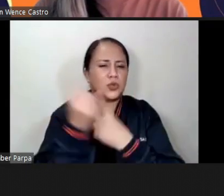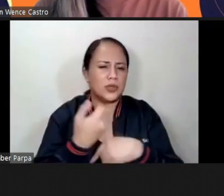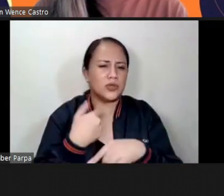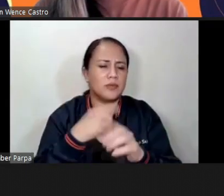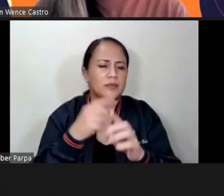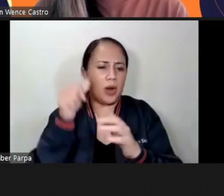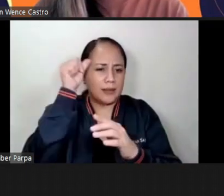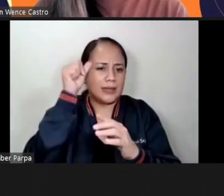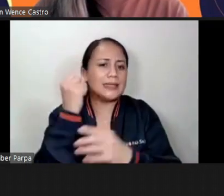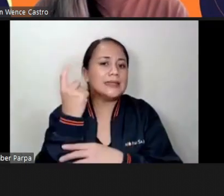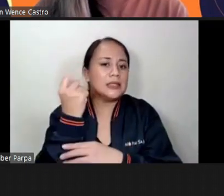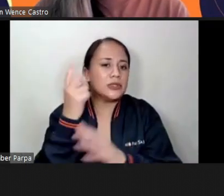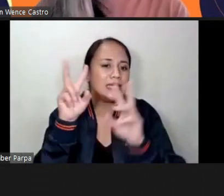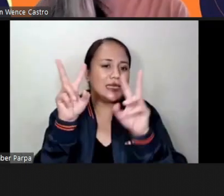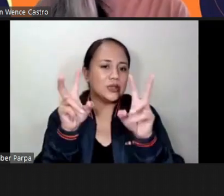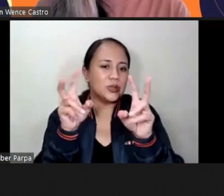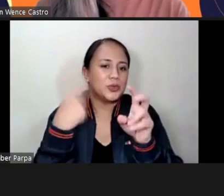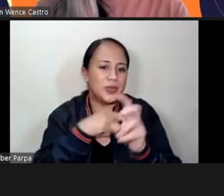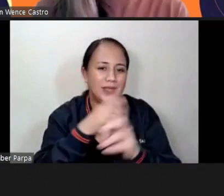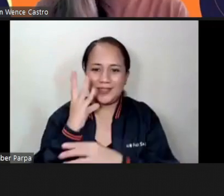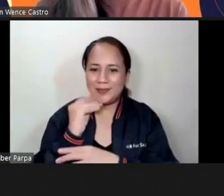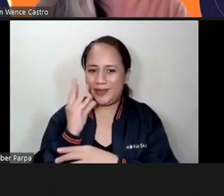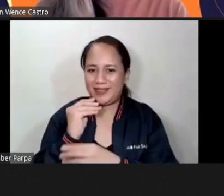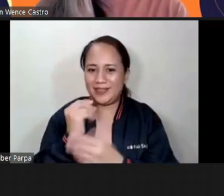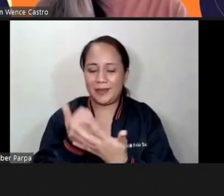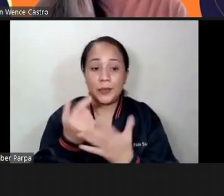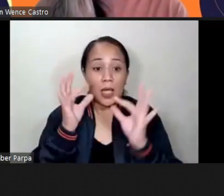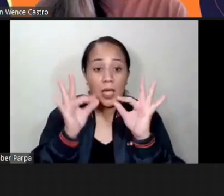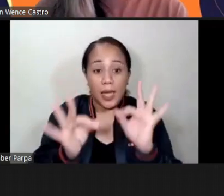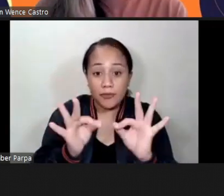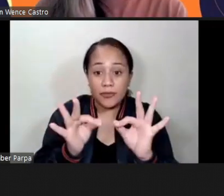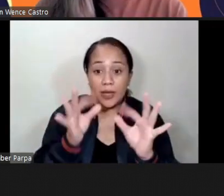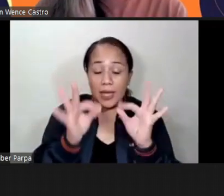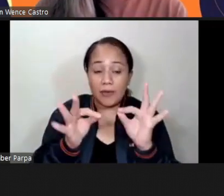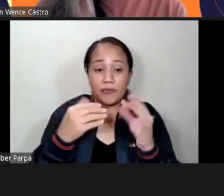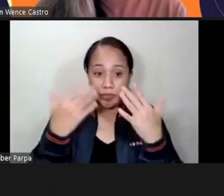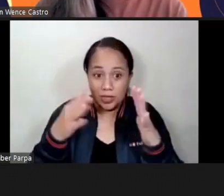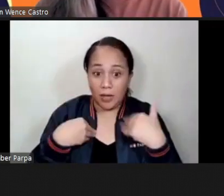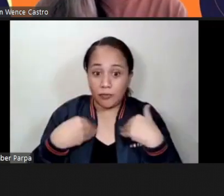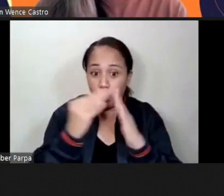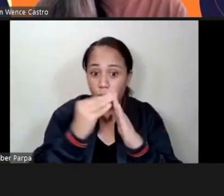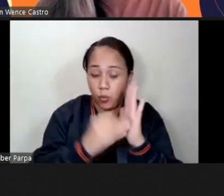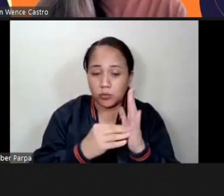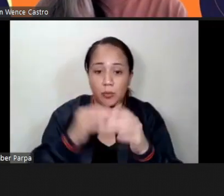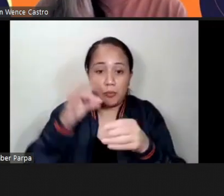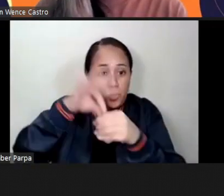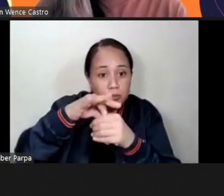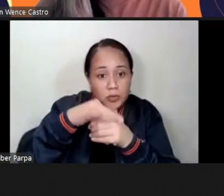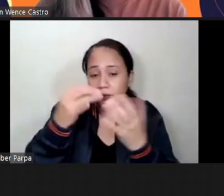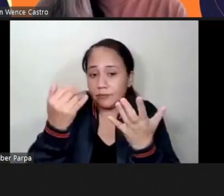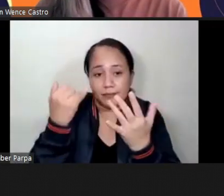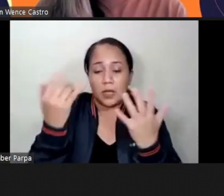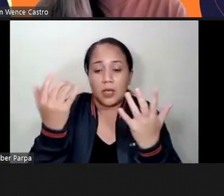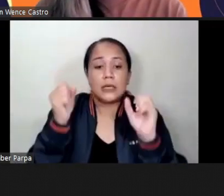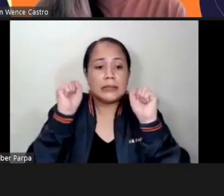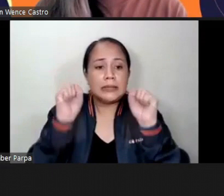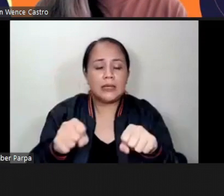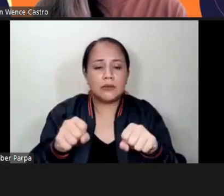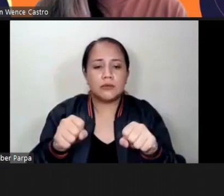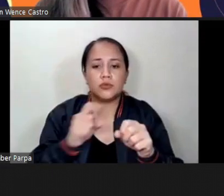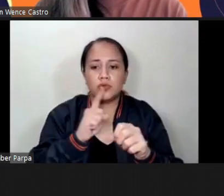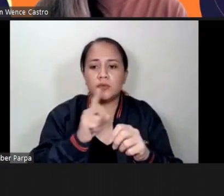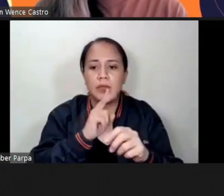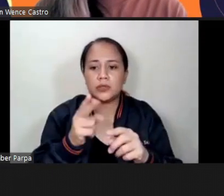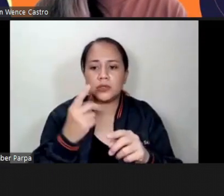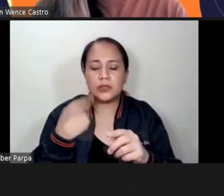adults understand the issues that we are facing. So, if tayo ay nakagawa ng ordinansa, initiative, o programa, we can really make sure na